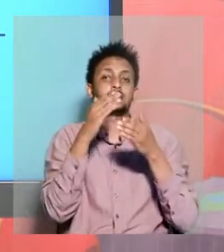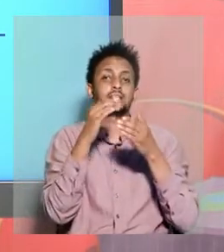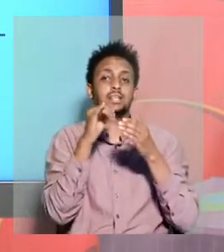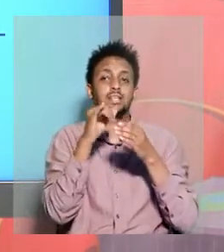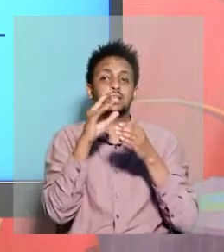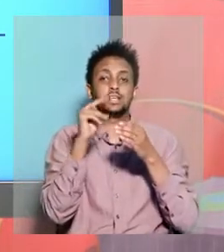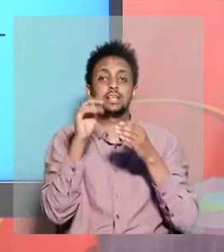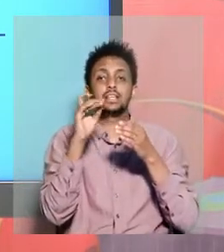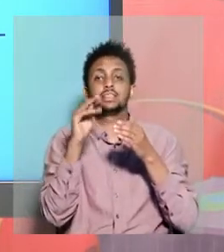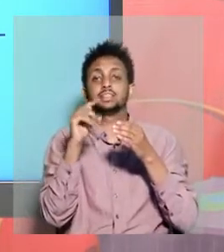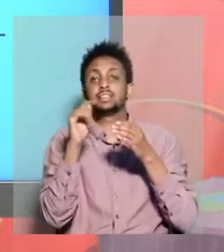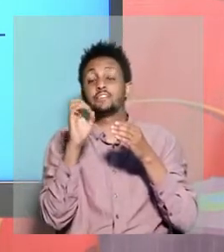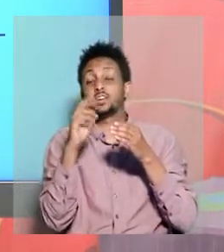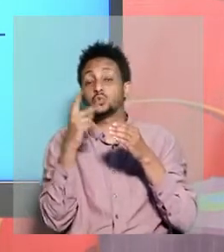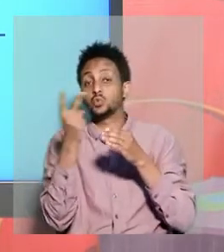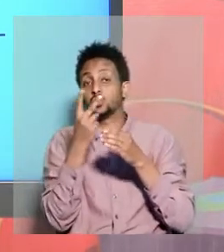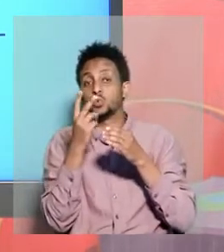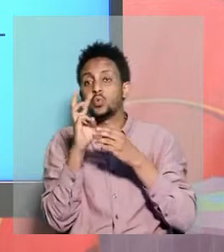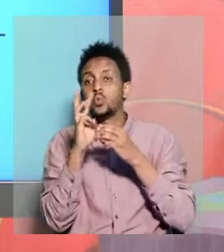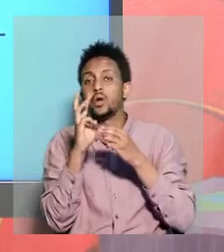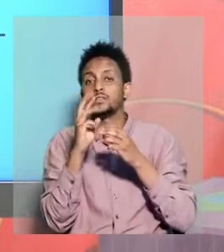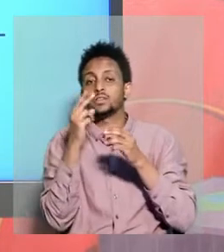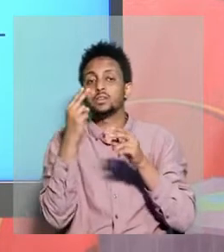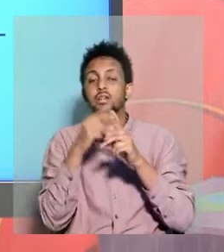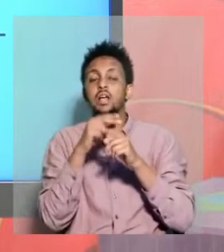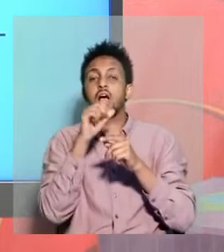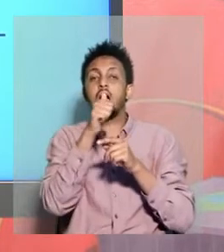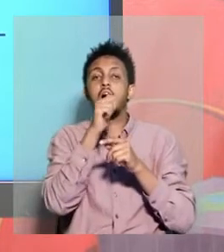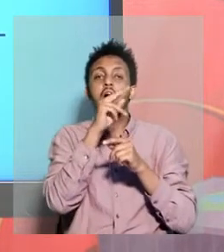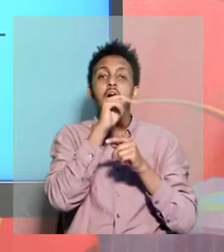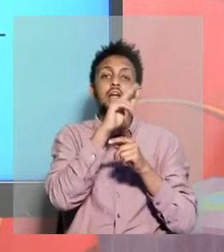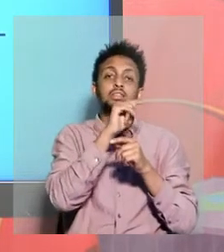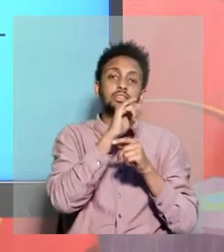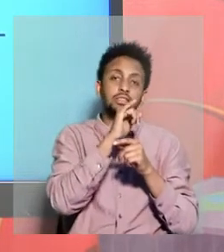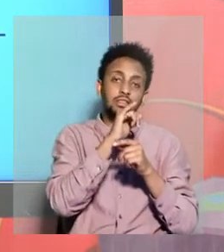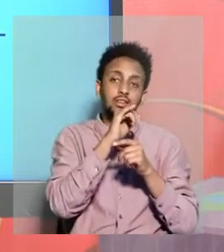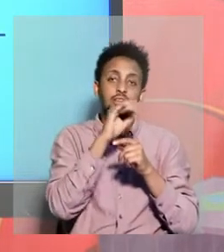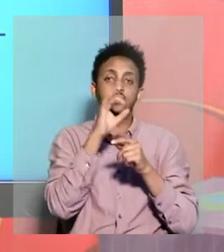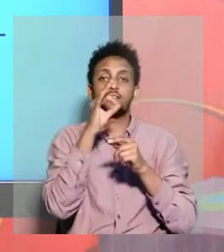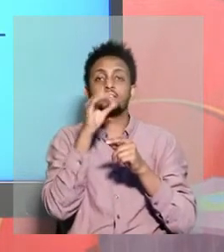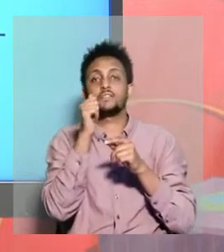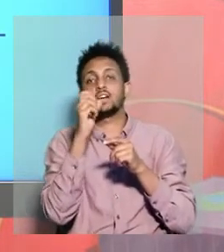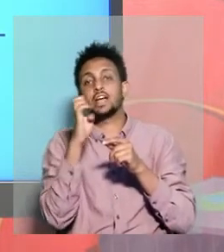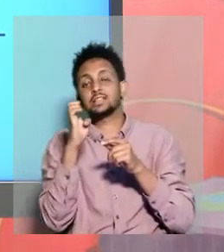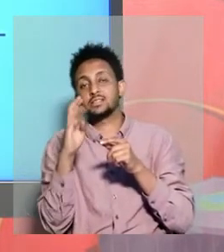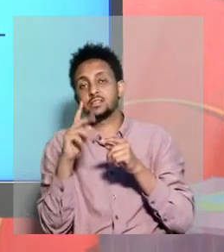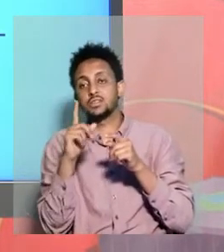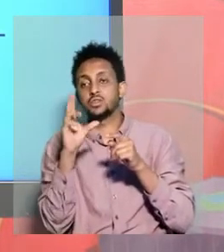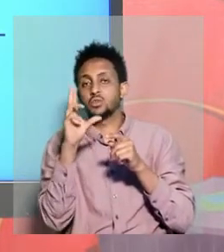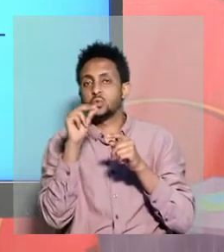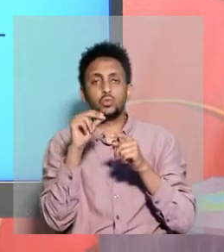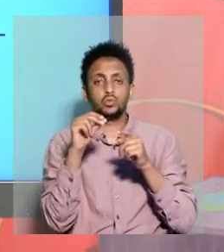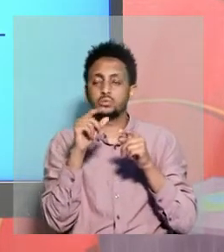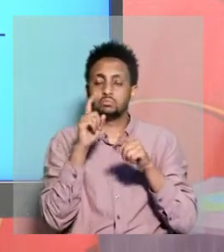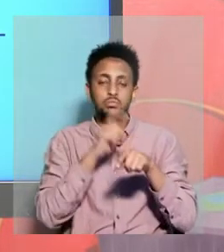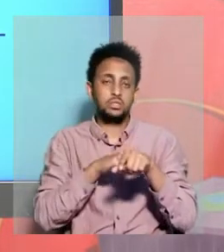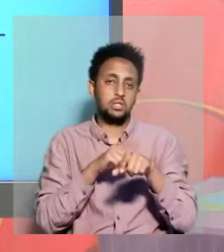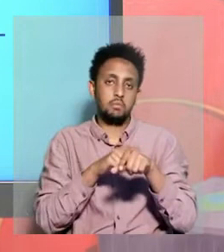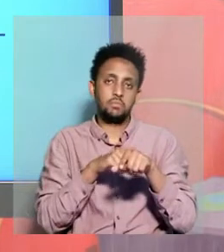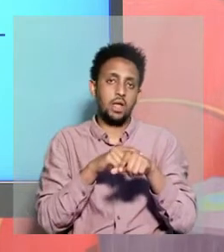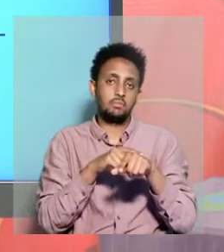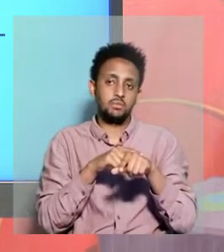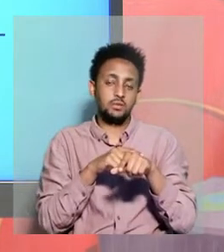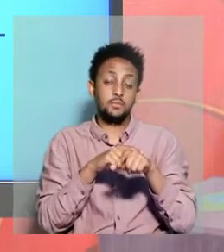interfere. But here the two waves are known to be antiphase, meaning their corresponding points are not located at the same time.